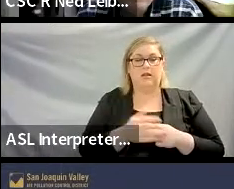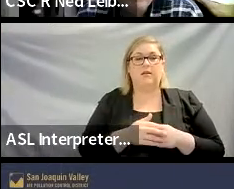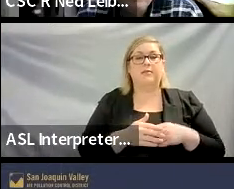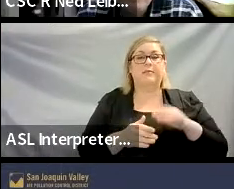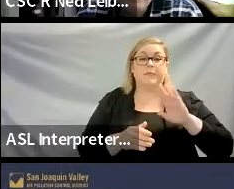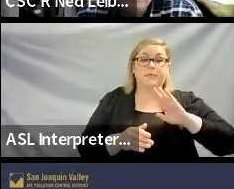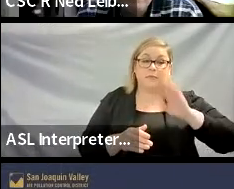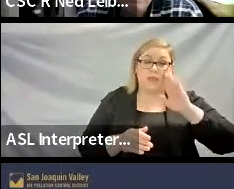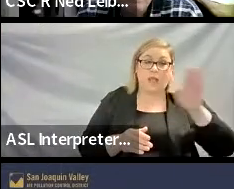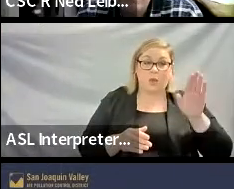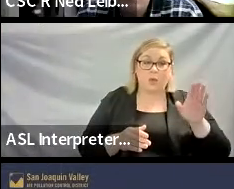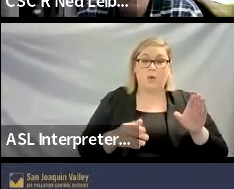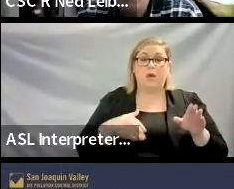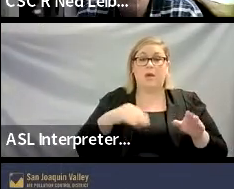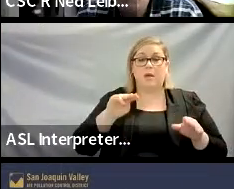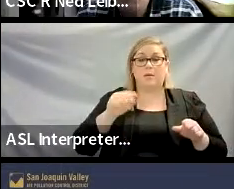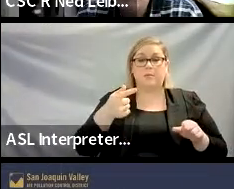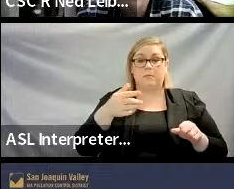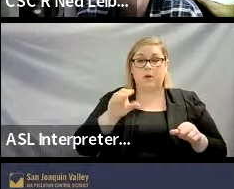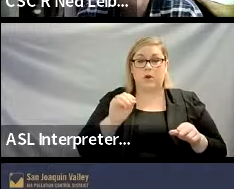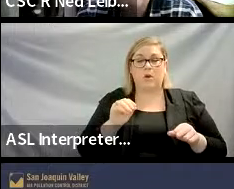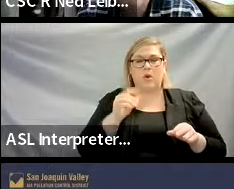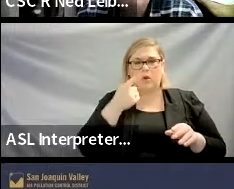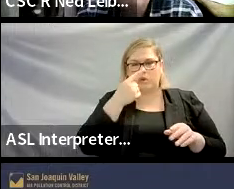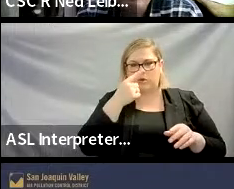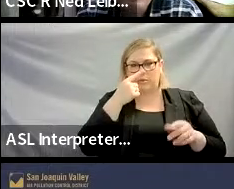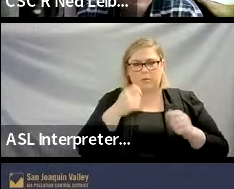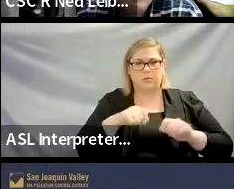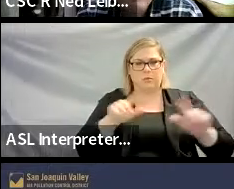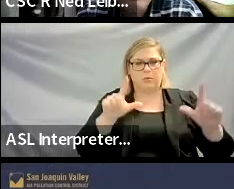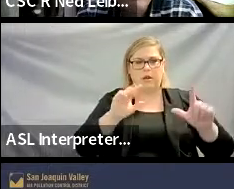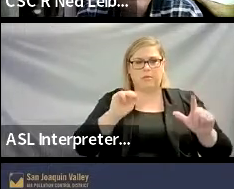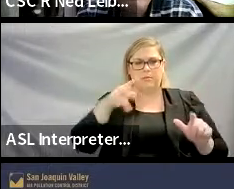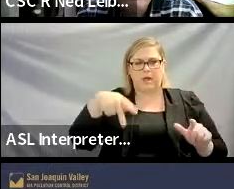Hi, yeah, this is Margot. And can you put the map back up, please?